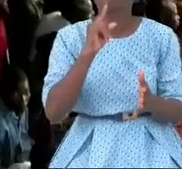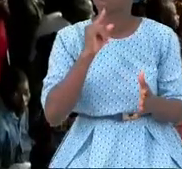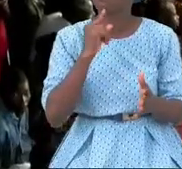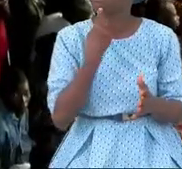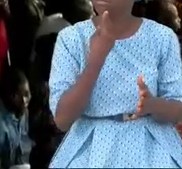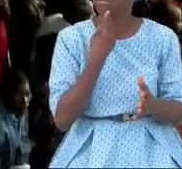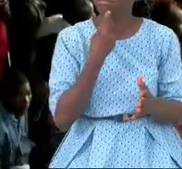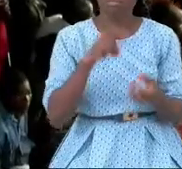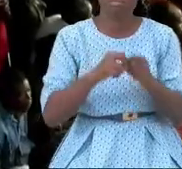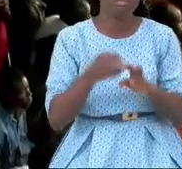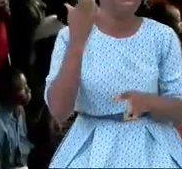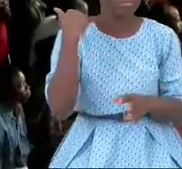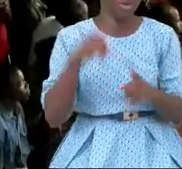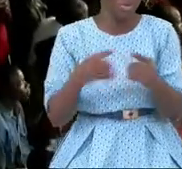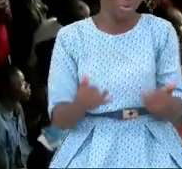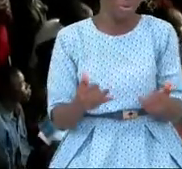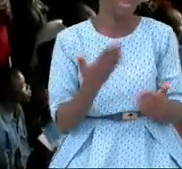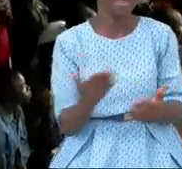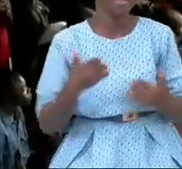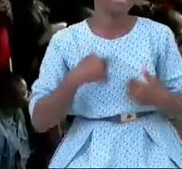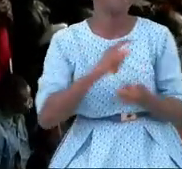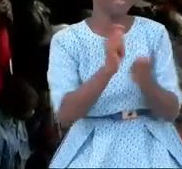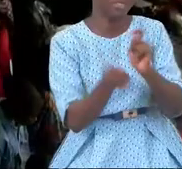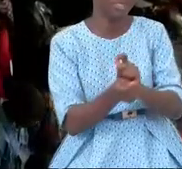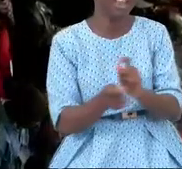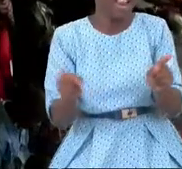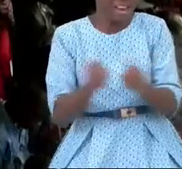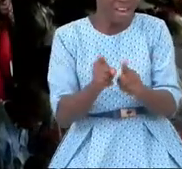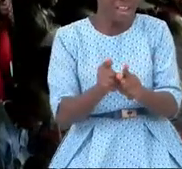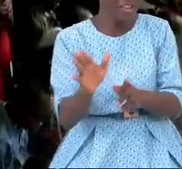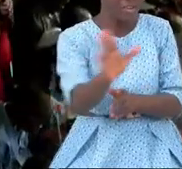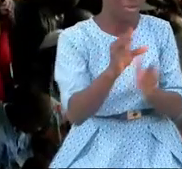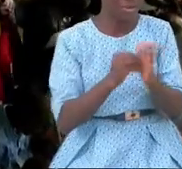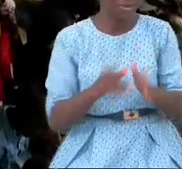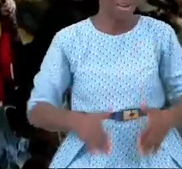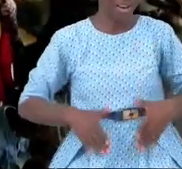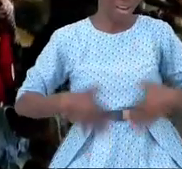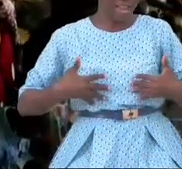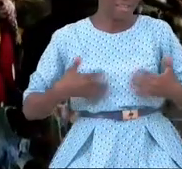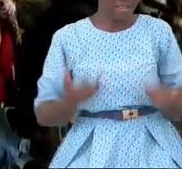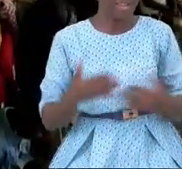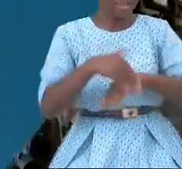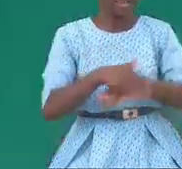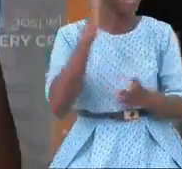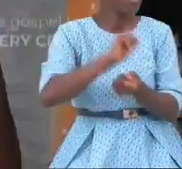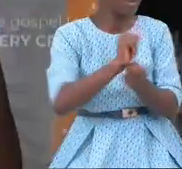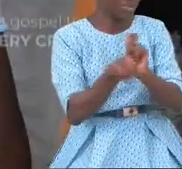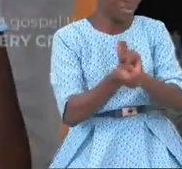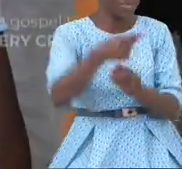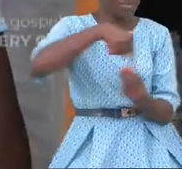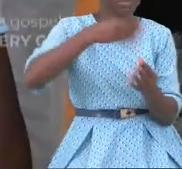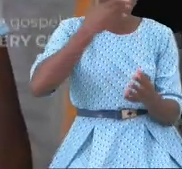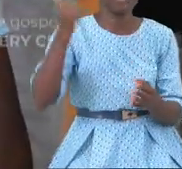around. Let's listen to Mr. John talking to us now. My name is John